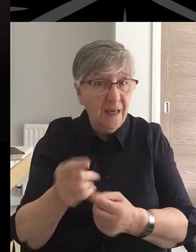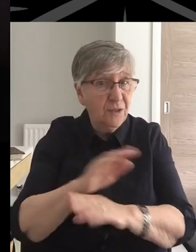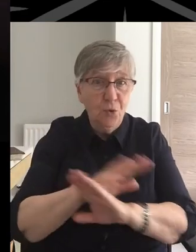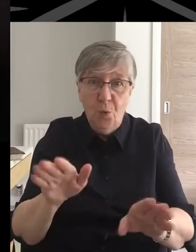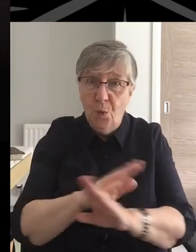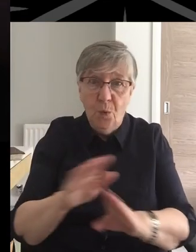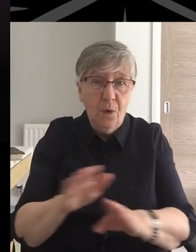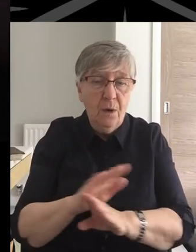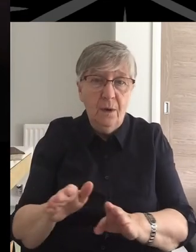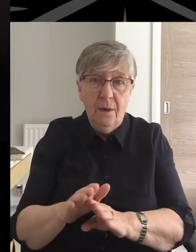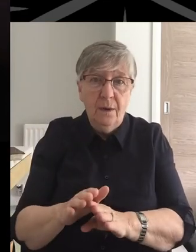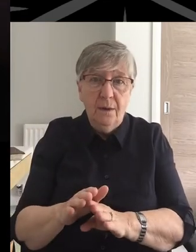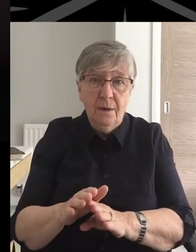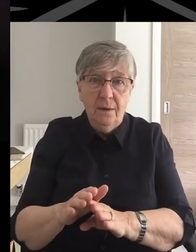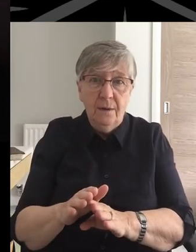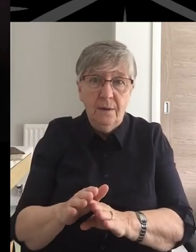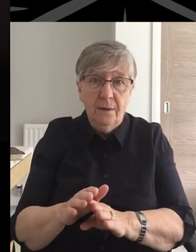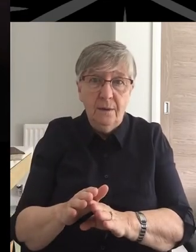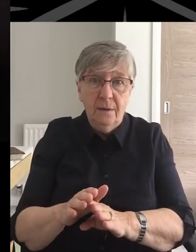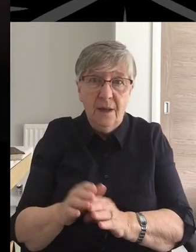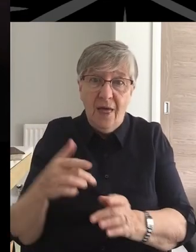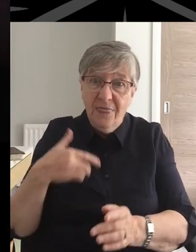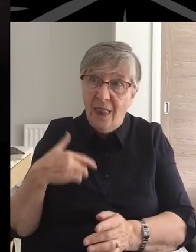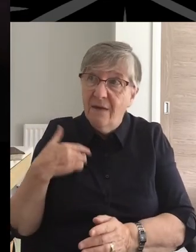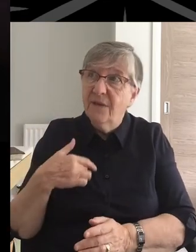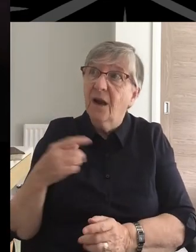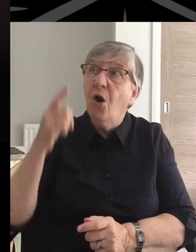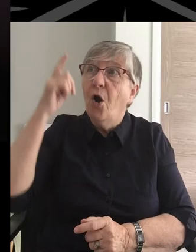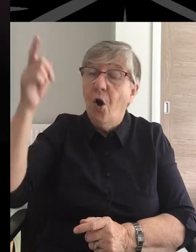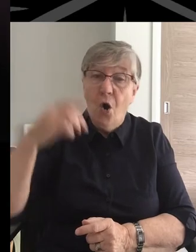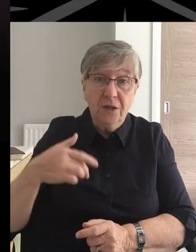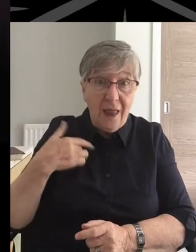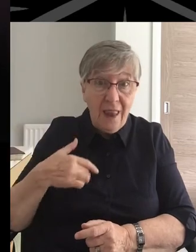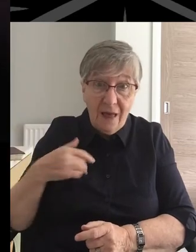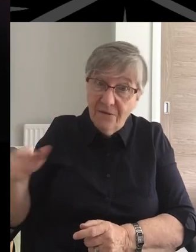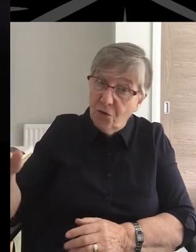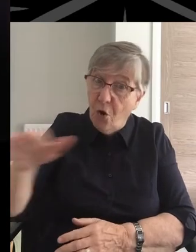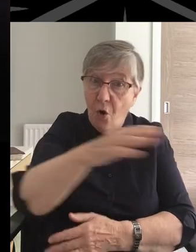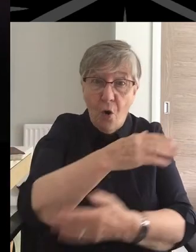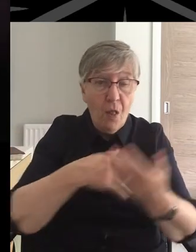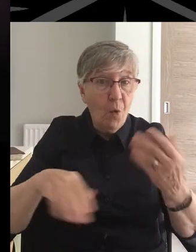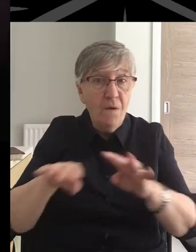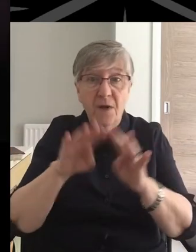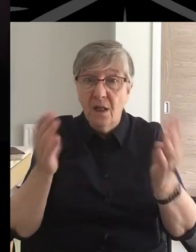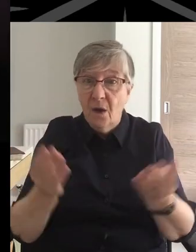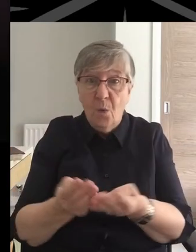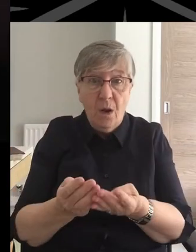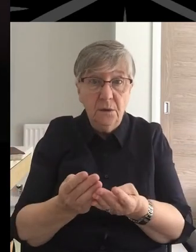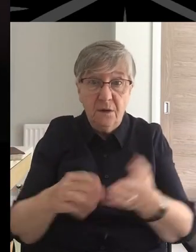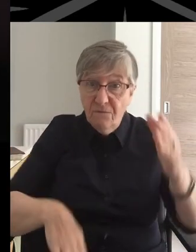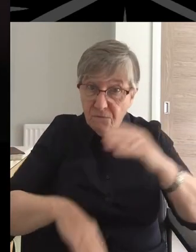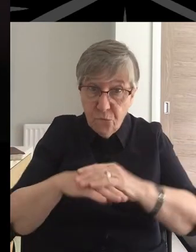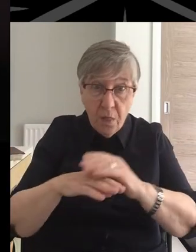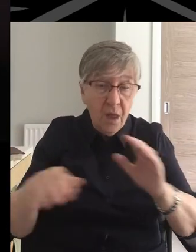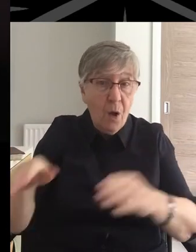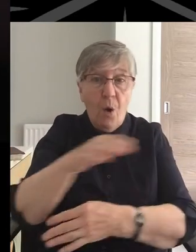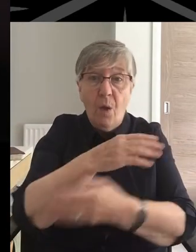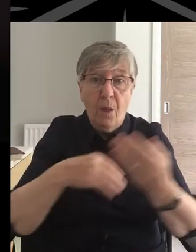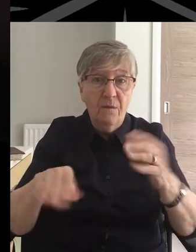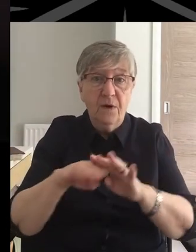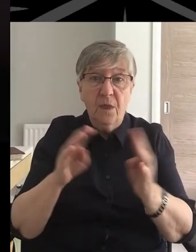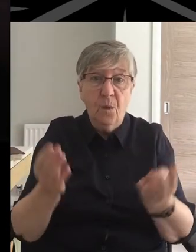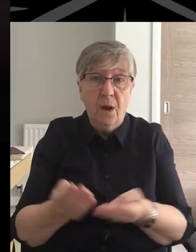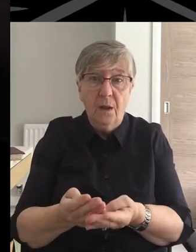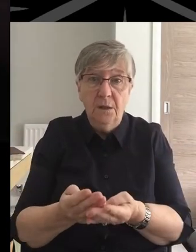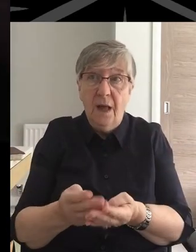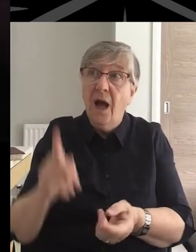those things. The living God lives all over the world and lives in his fullness all over the world.